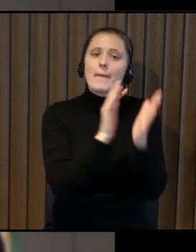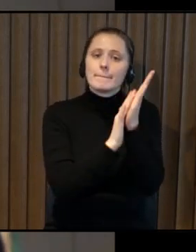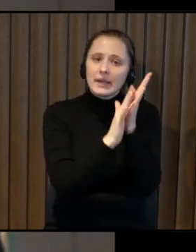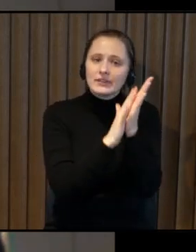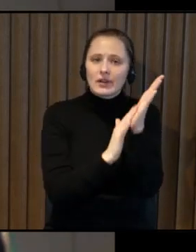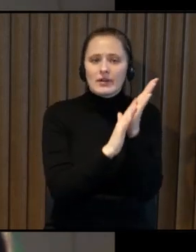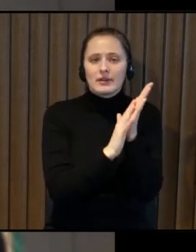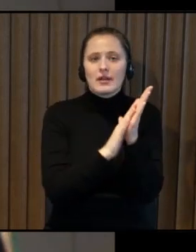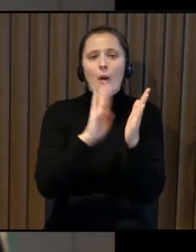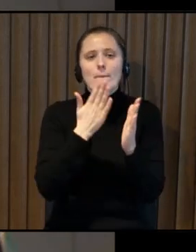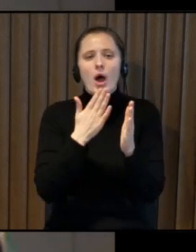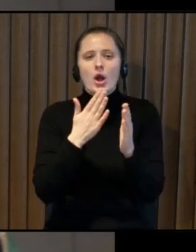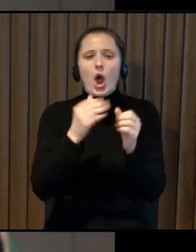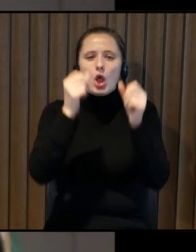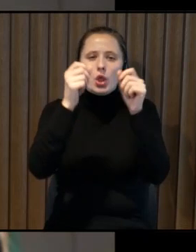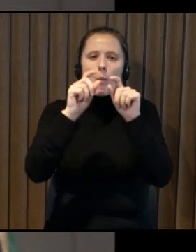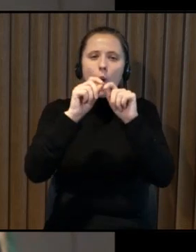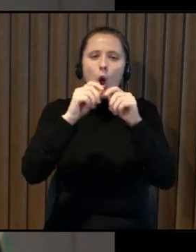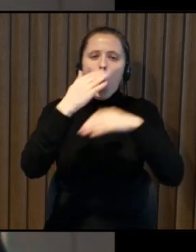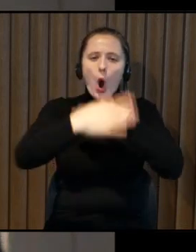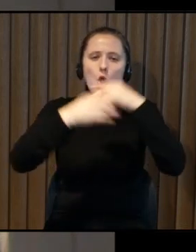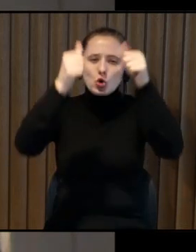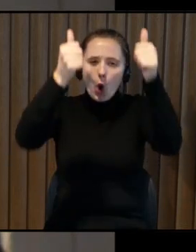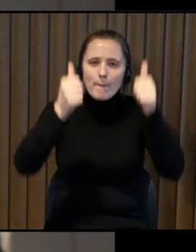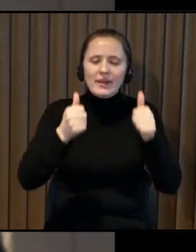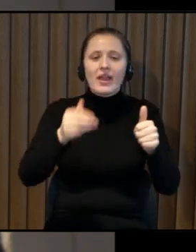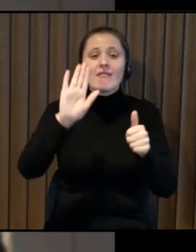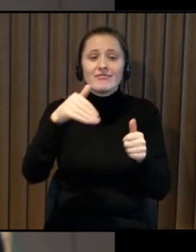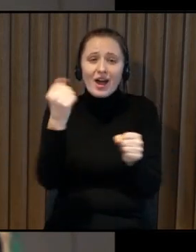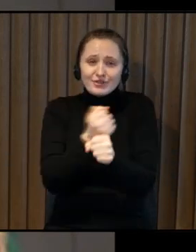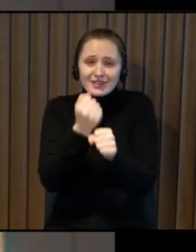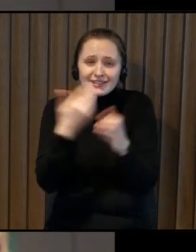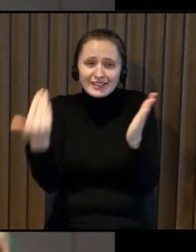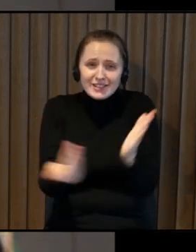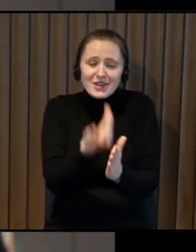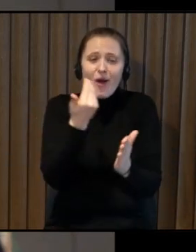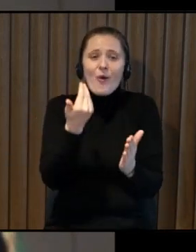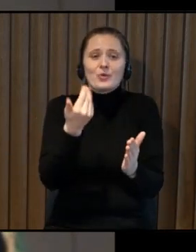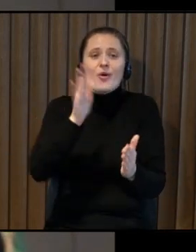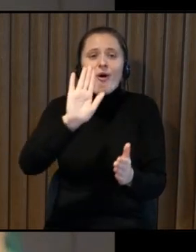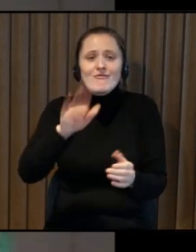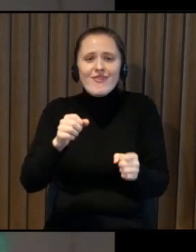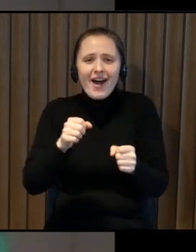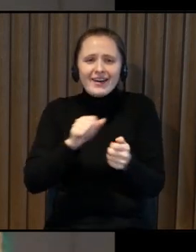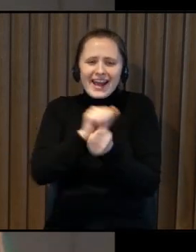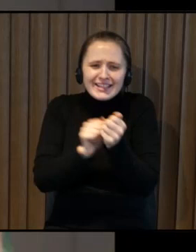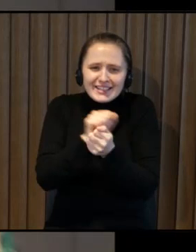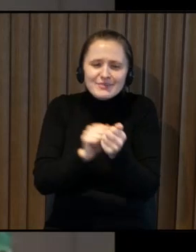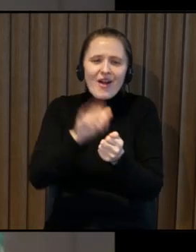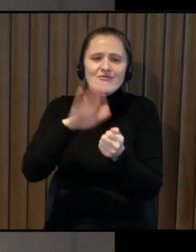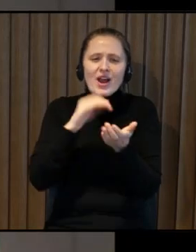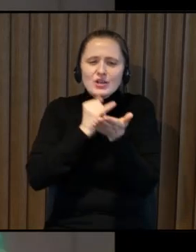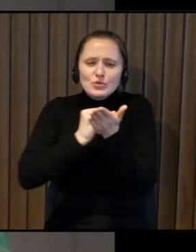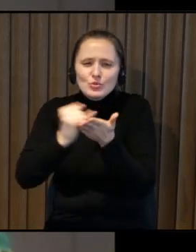tell people, and people are touching them. But if we talk about fabrics and some